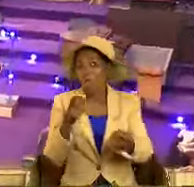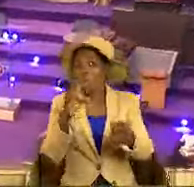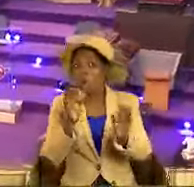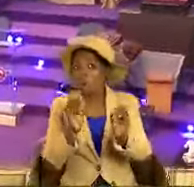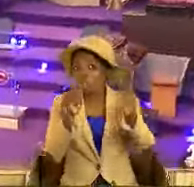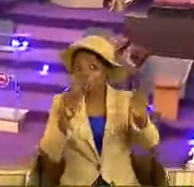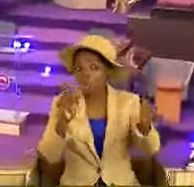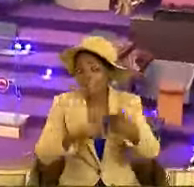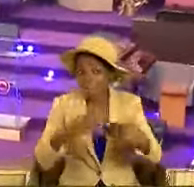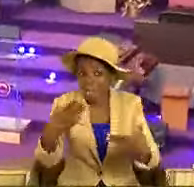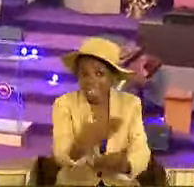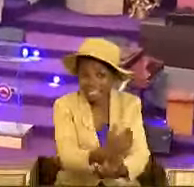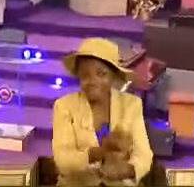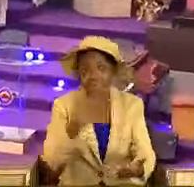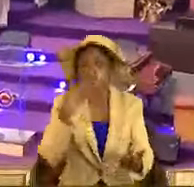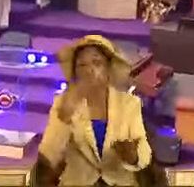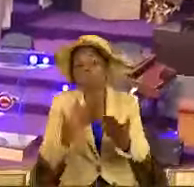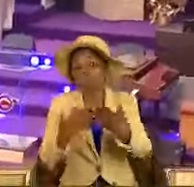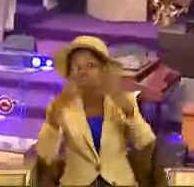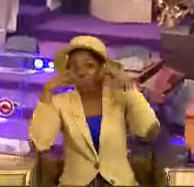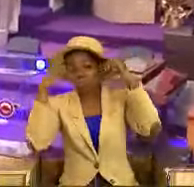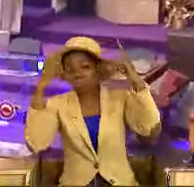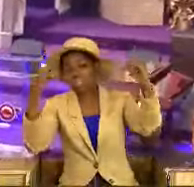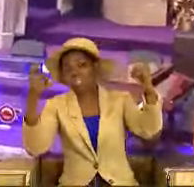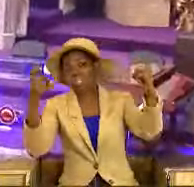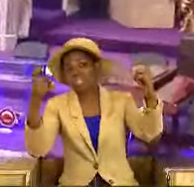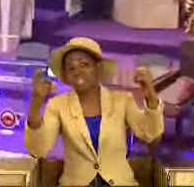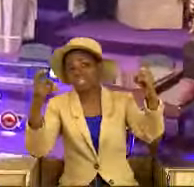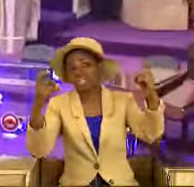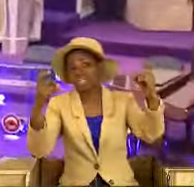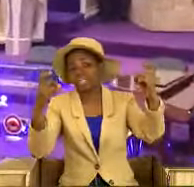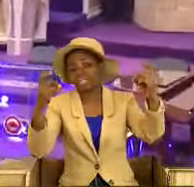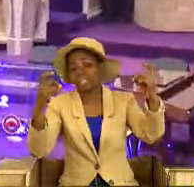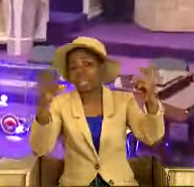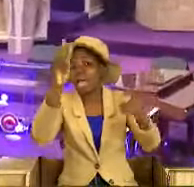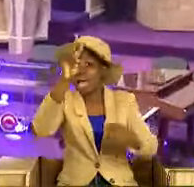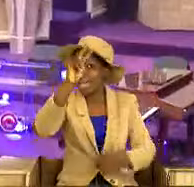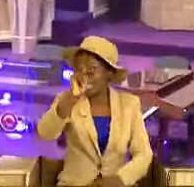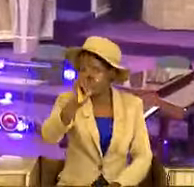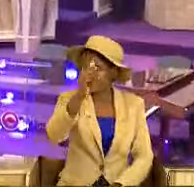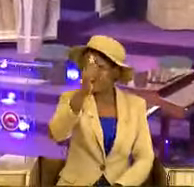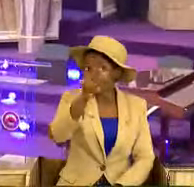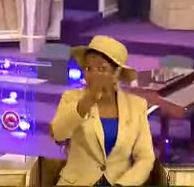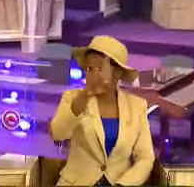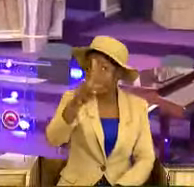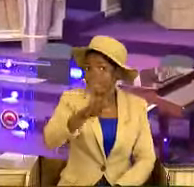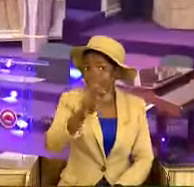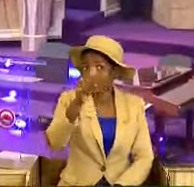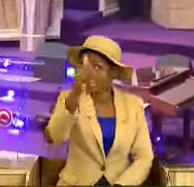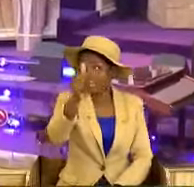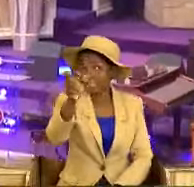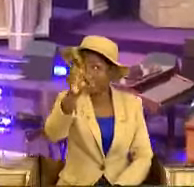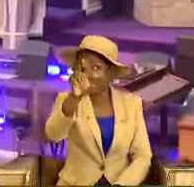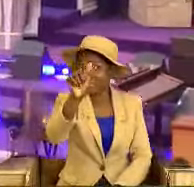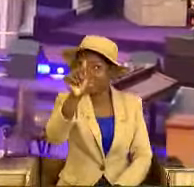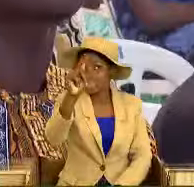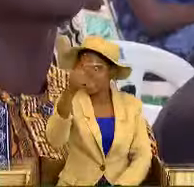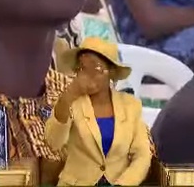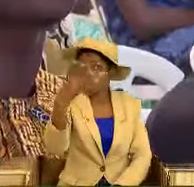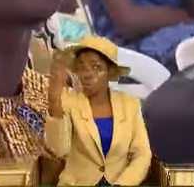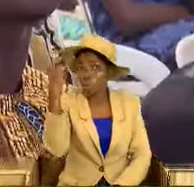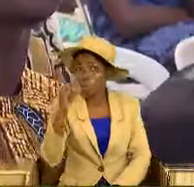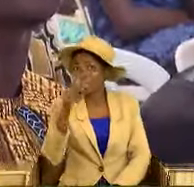success Nazareth was a town of Galilee and nael was a